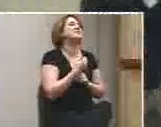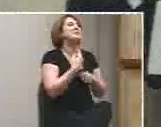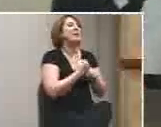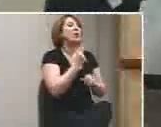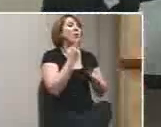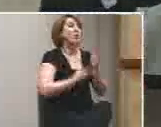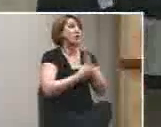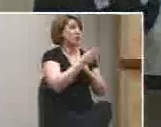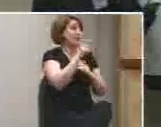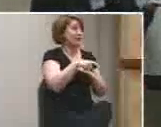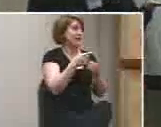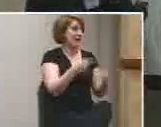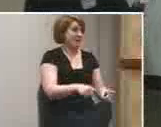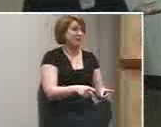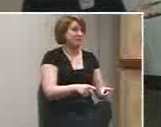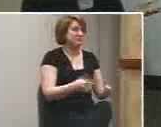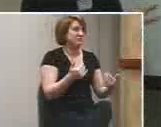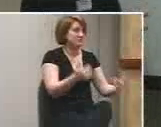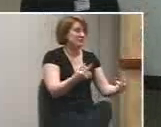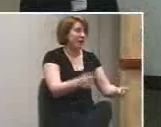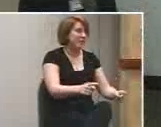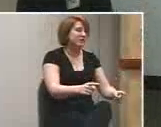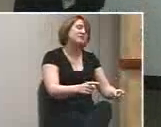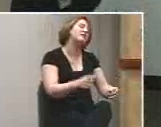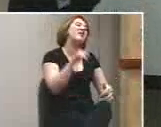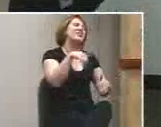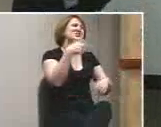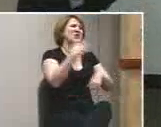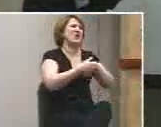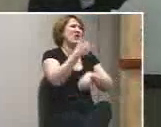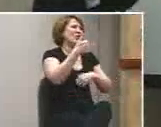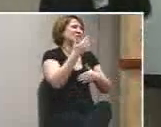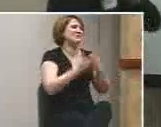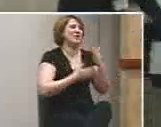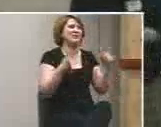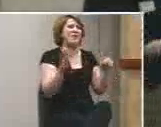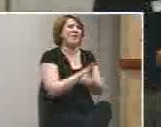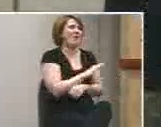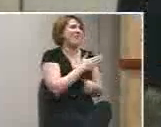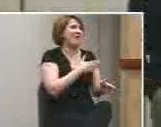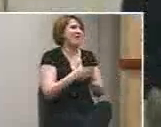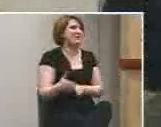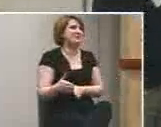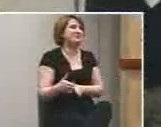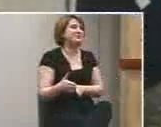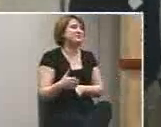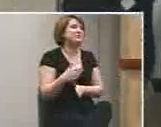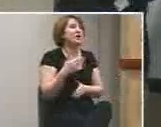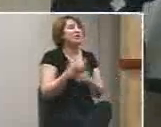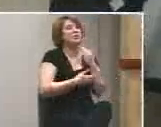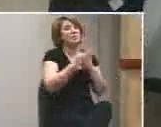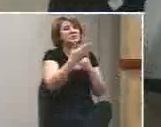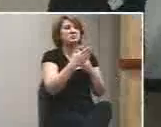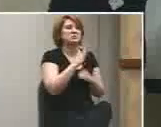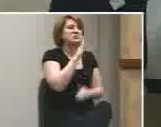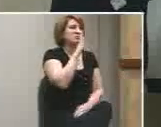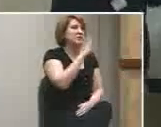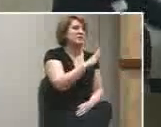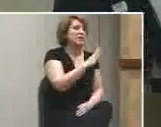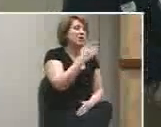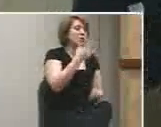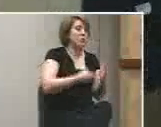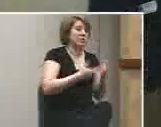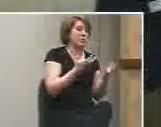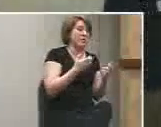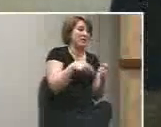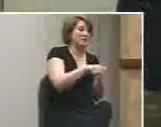happen? That's the hardest part, I think, of the entire plan. All the rest of it's really straightforward. What do we want him to do?